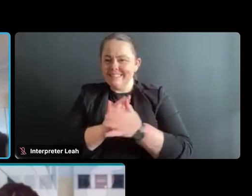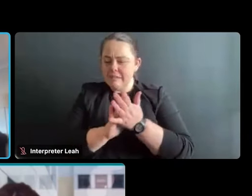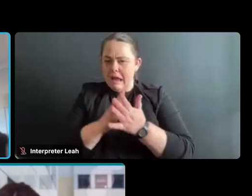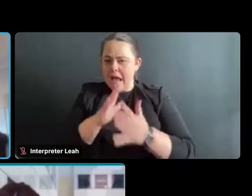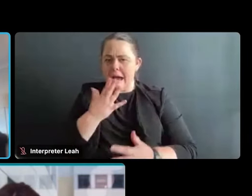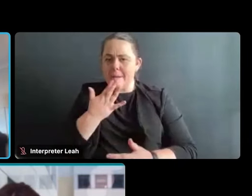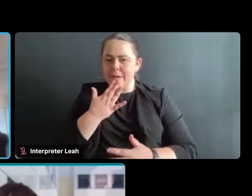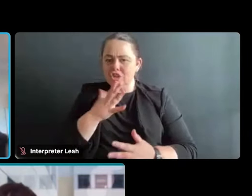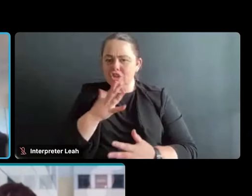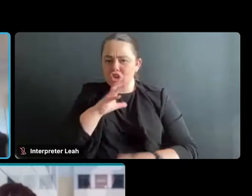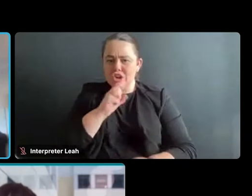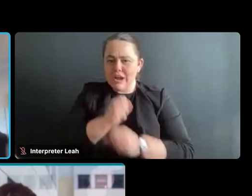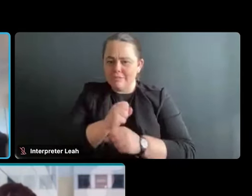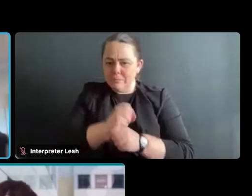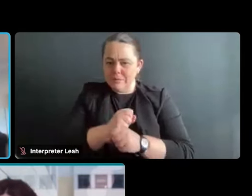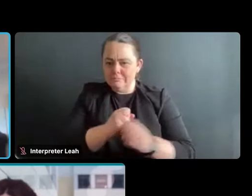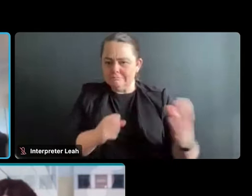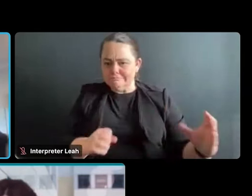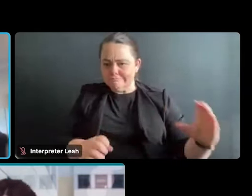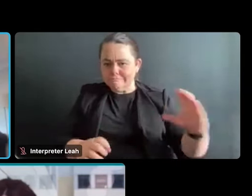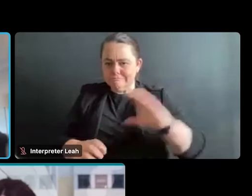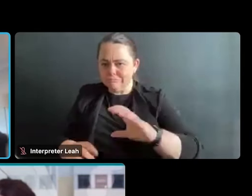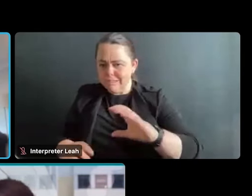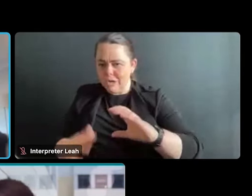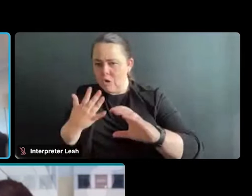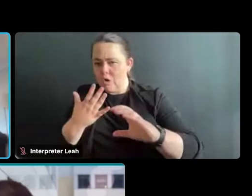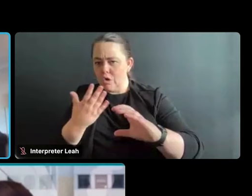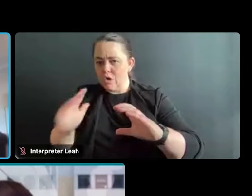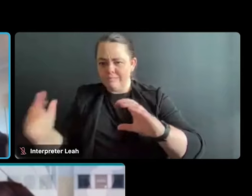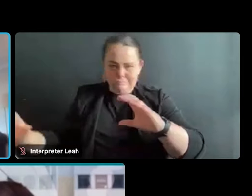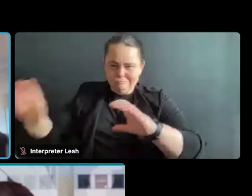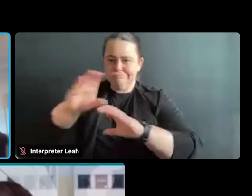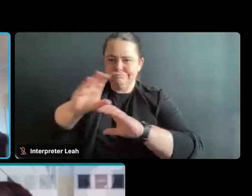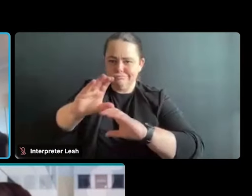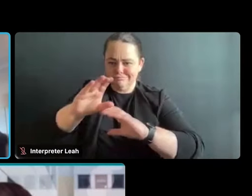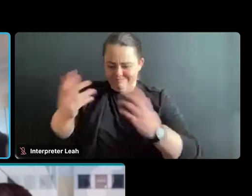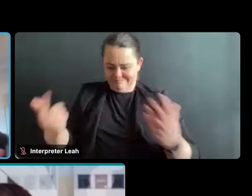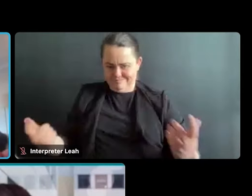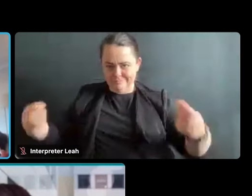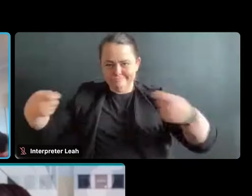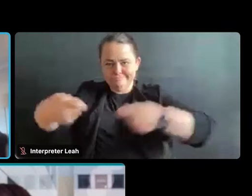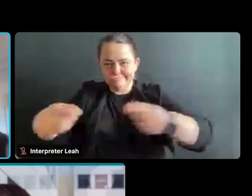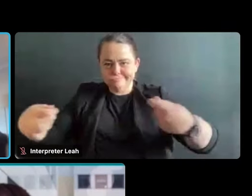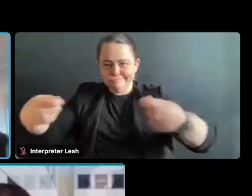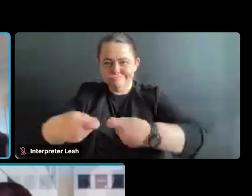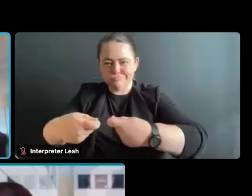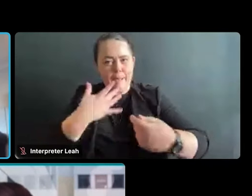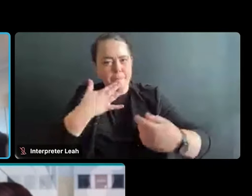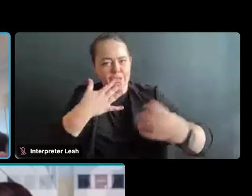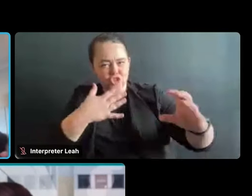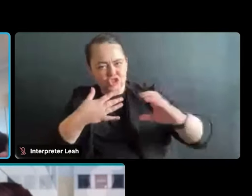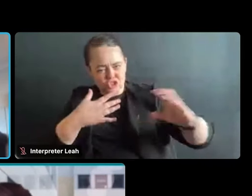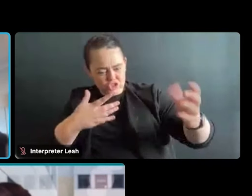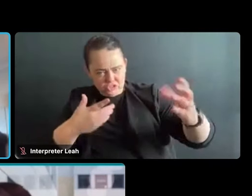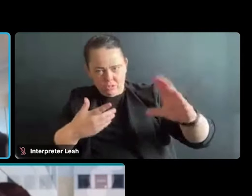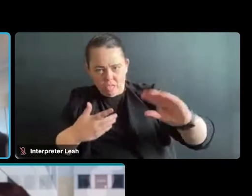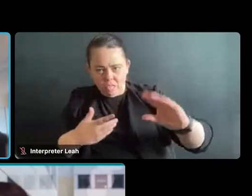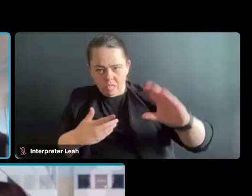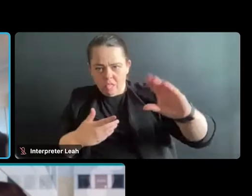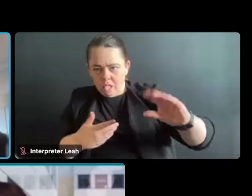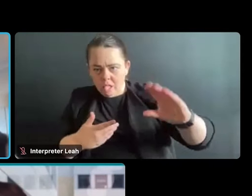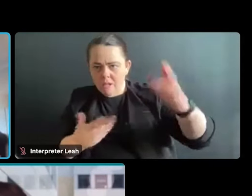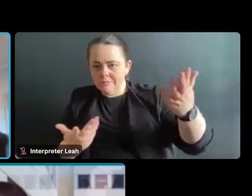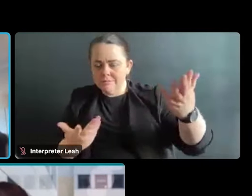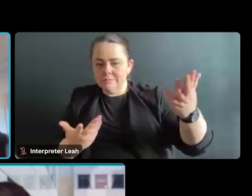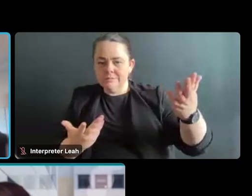rate of that particular classification of staff, knowing what you might have several